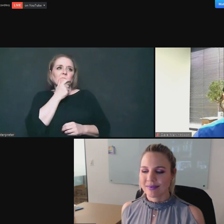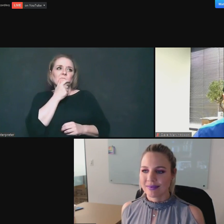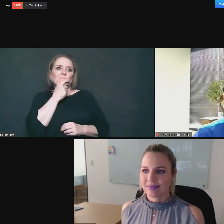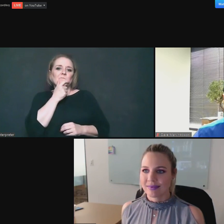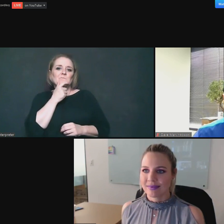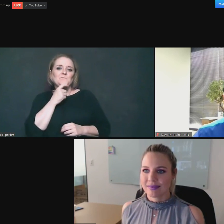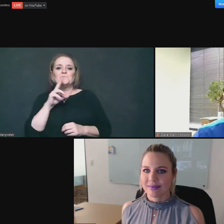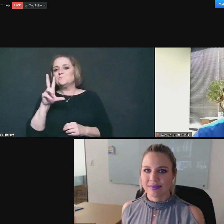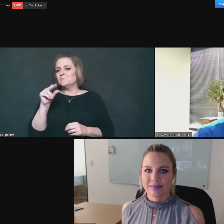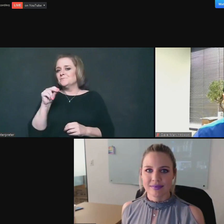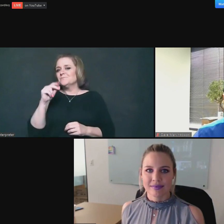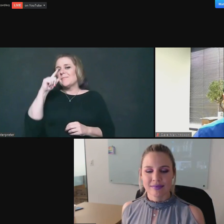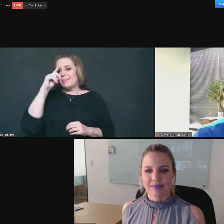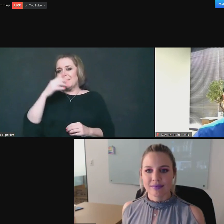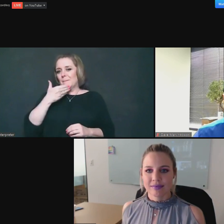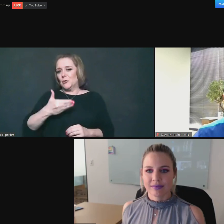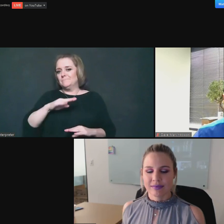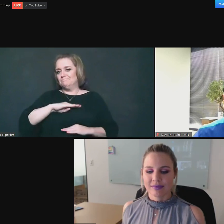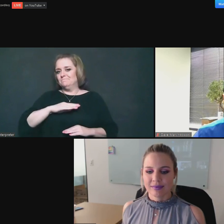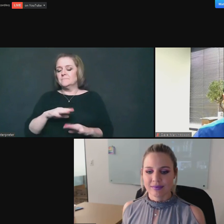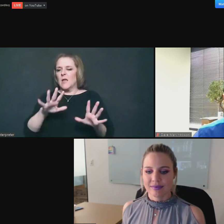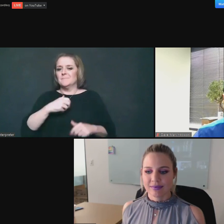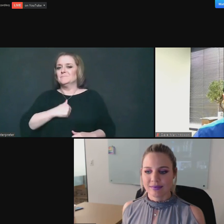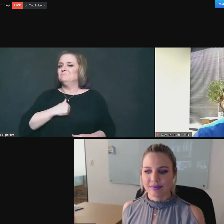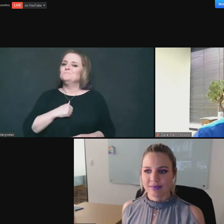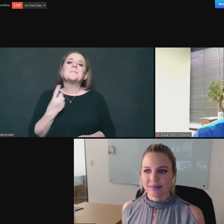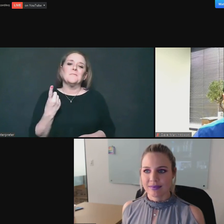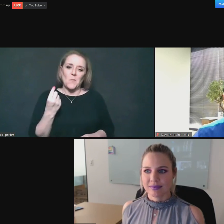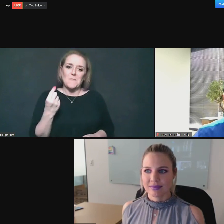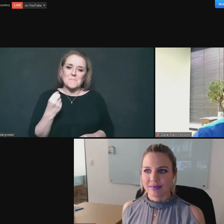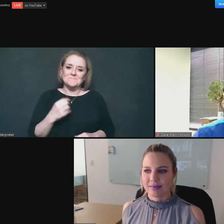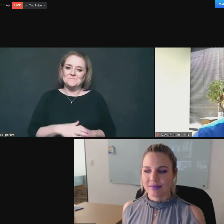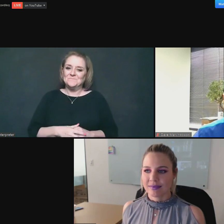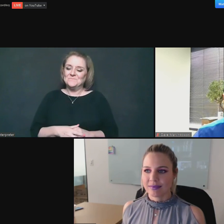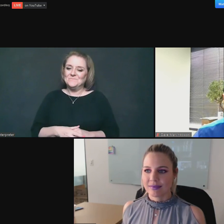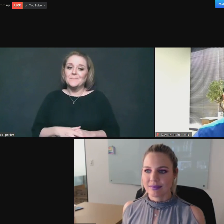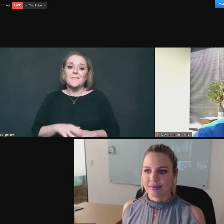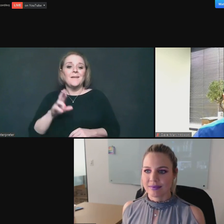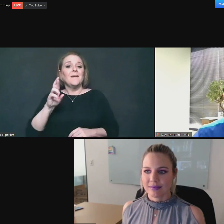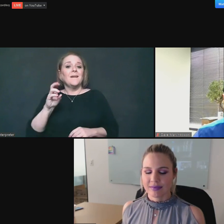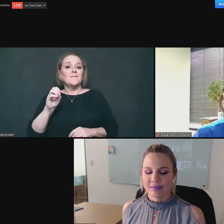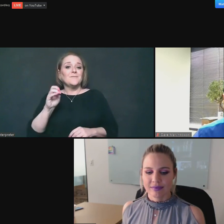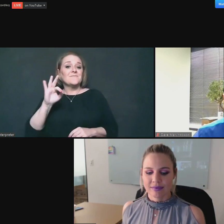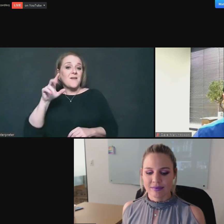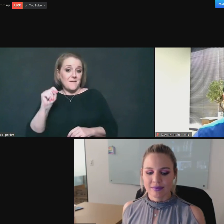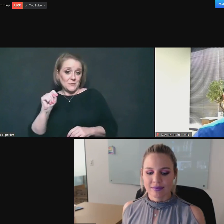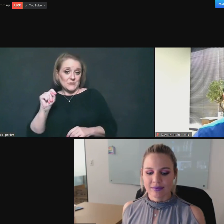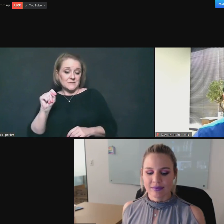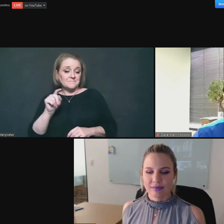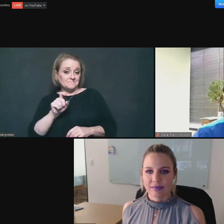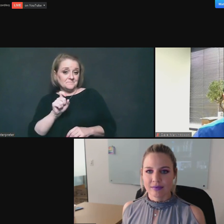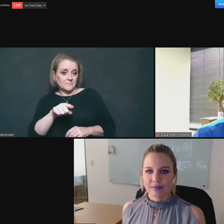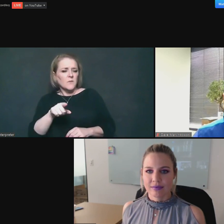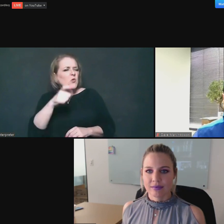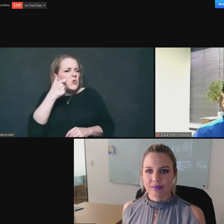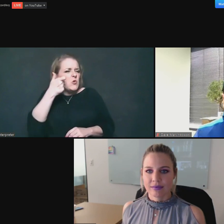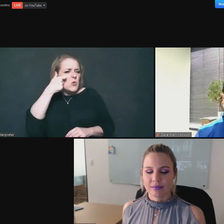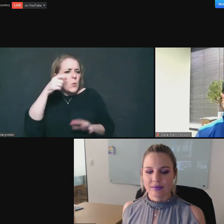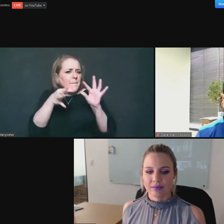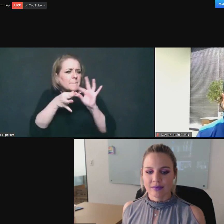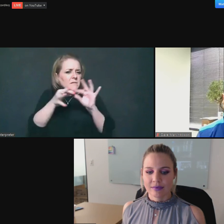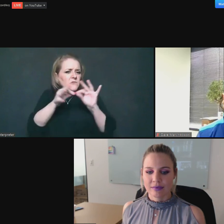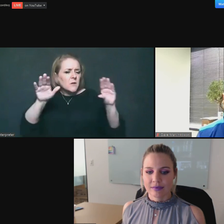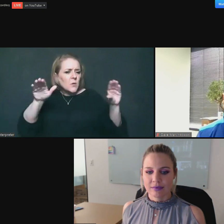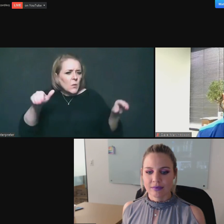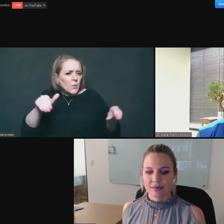No, I think I'm good. So, and I guess, sorry, I'm going to ask for one more clarification. Robert, you said that weddings